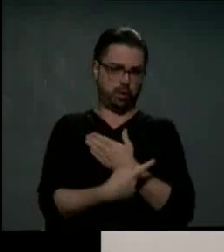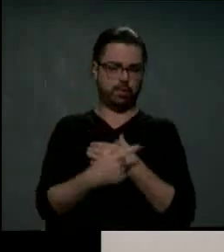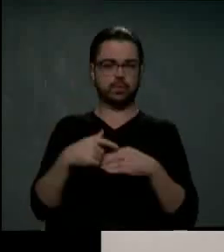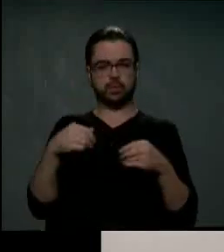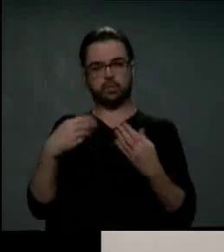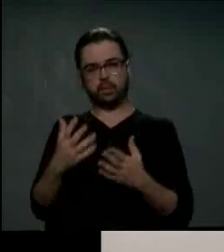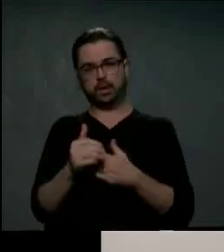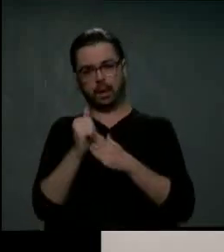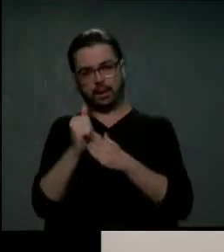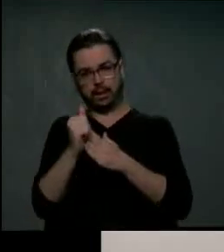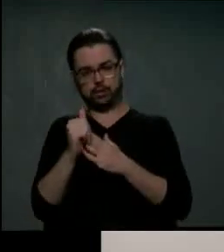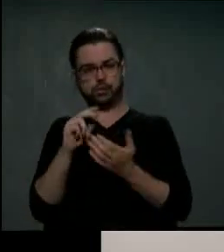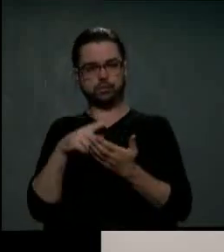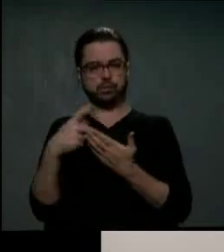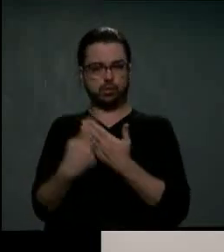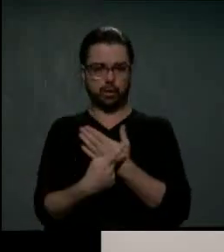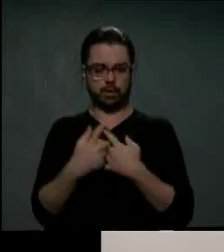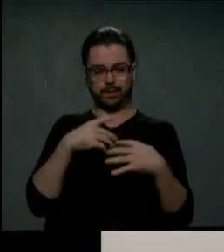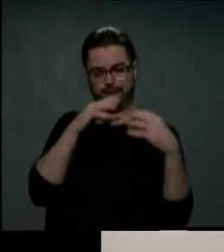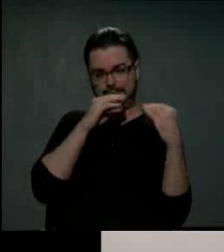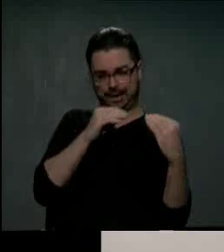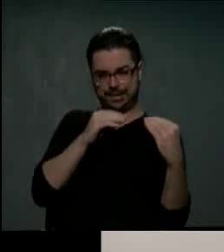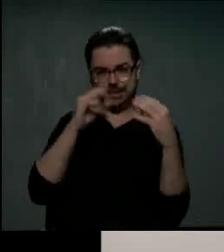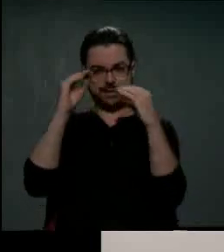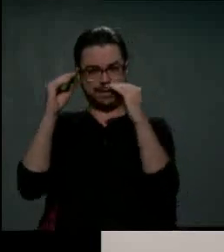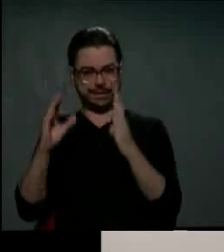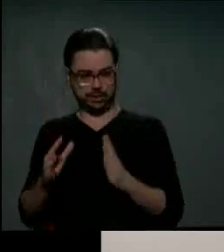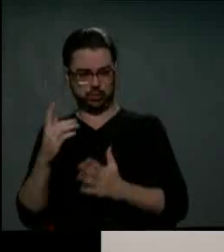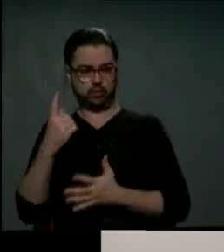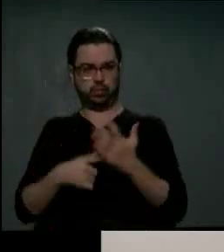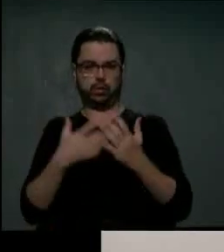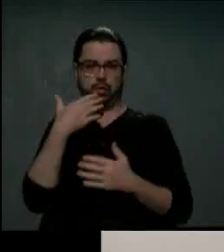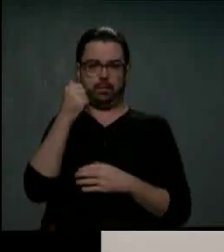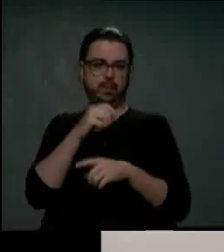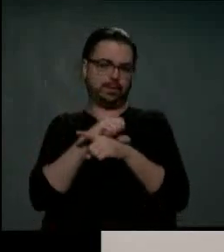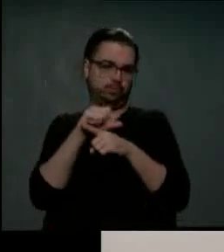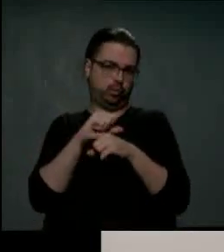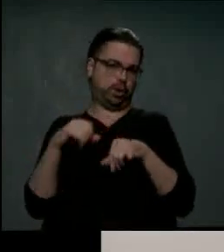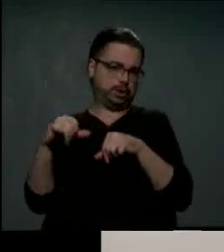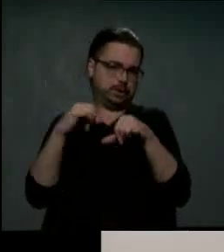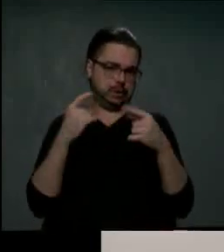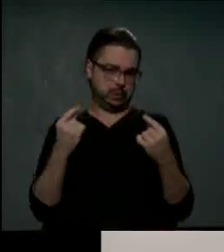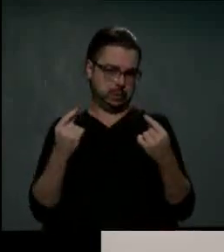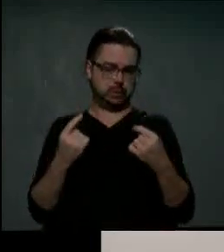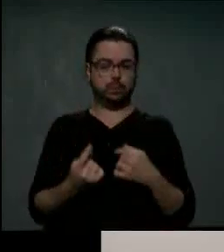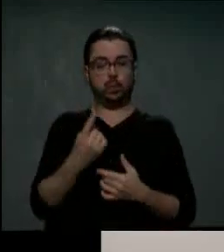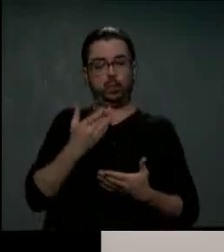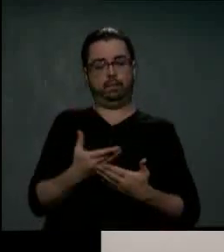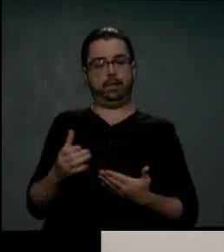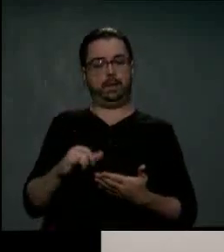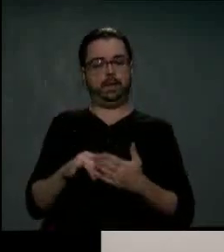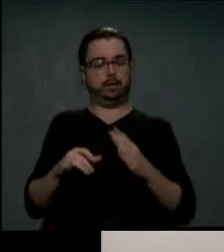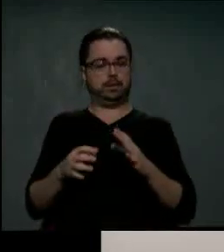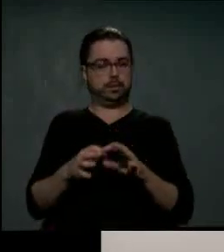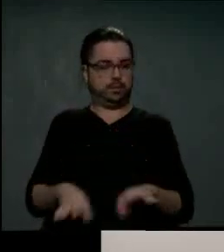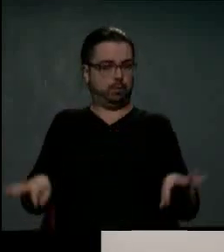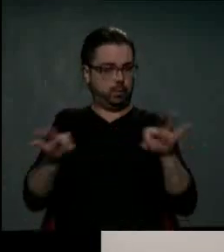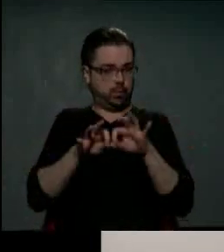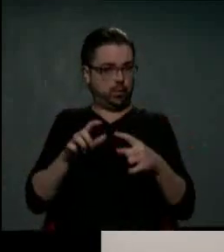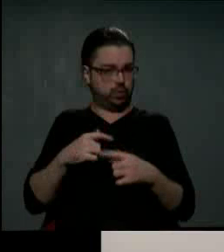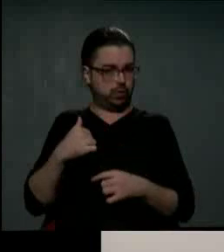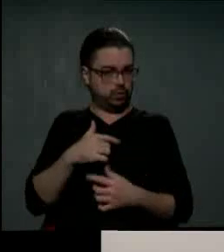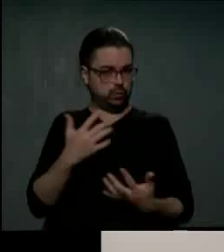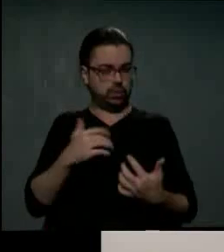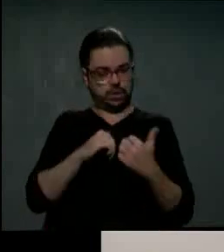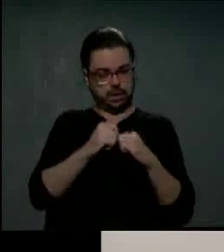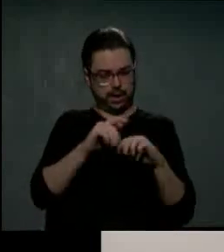and I teach teachers what best practices are. And one of the things that is important to us is, how children